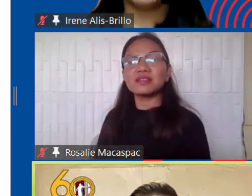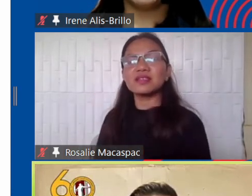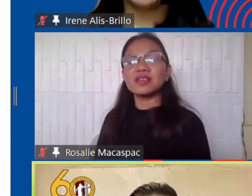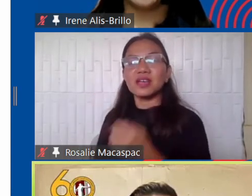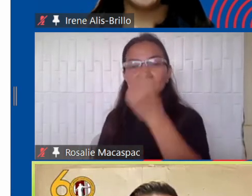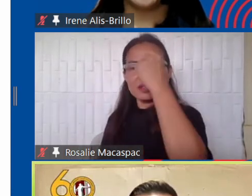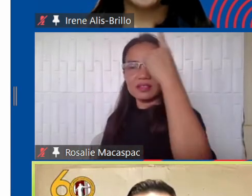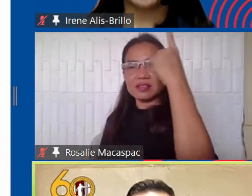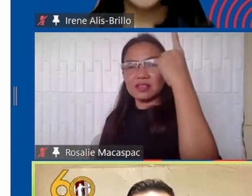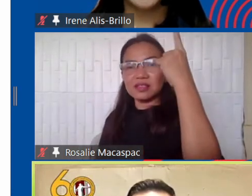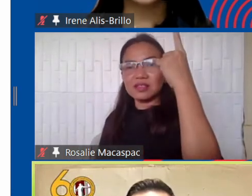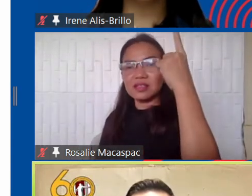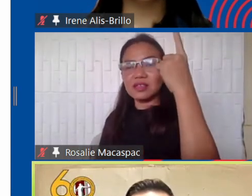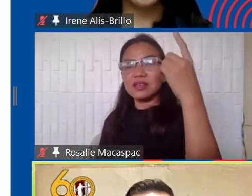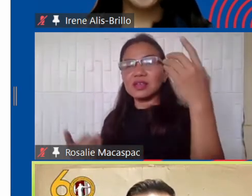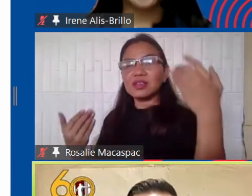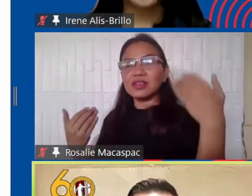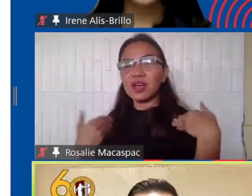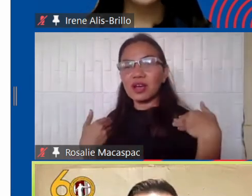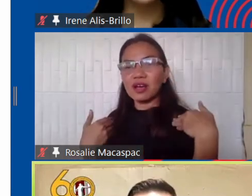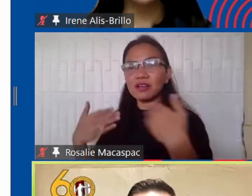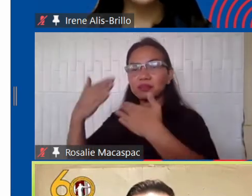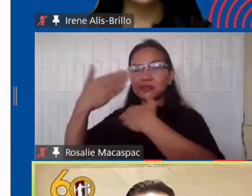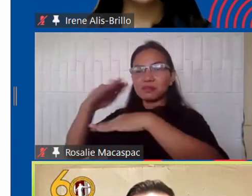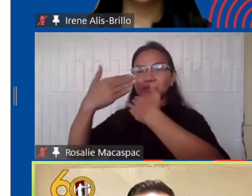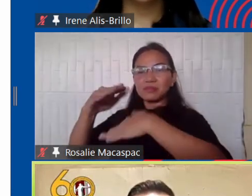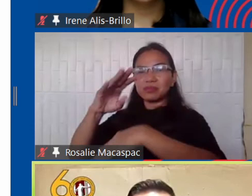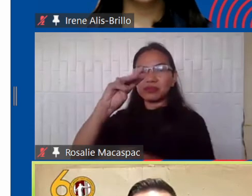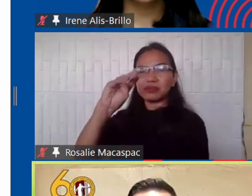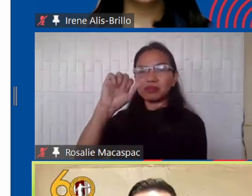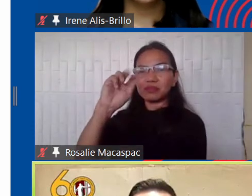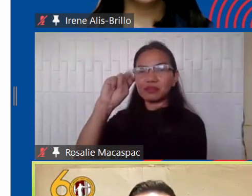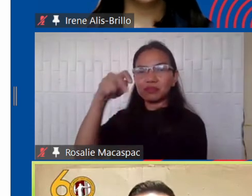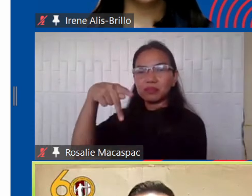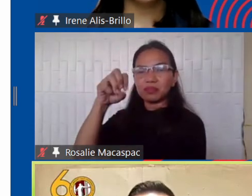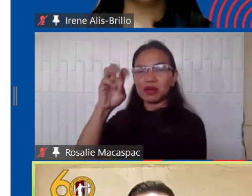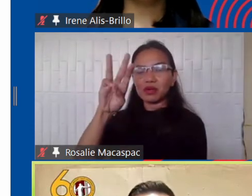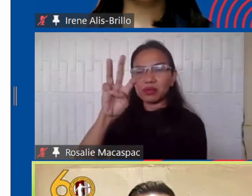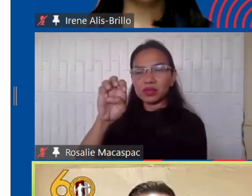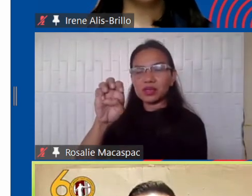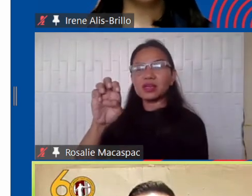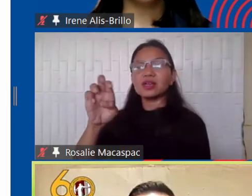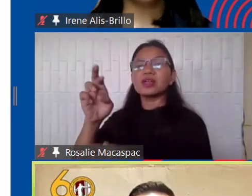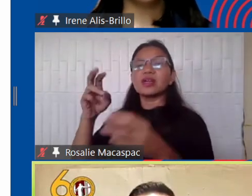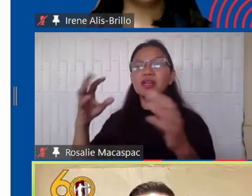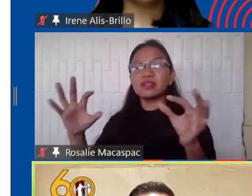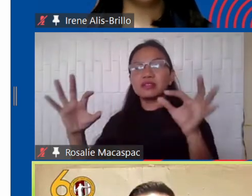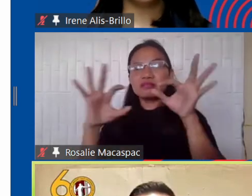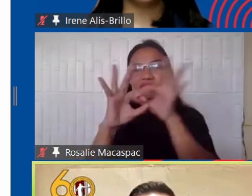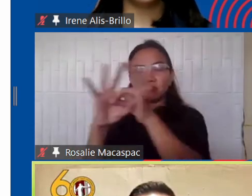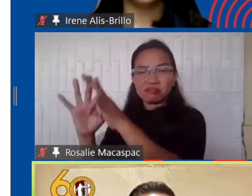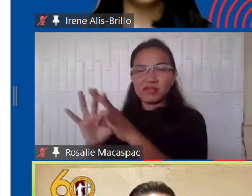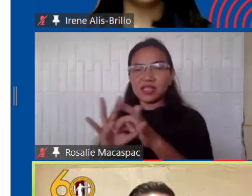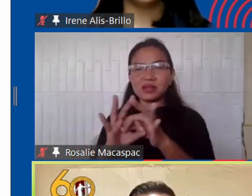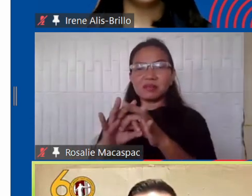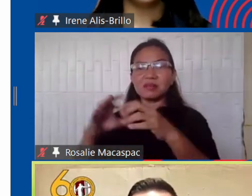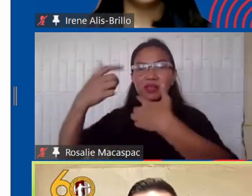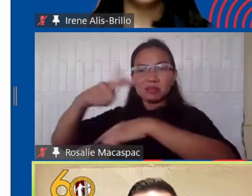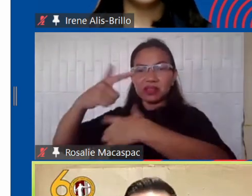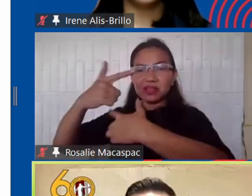that you are have very limited manpower and resources. So network. By networking, you